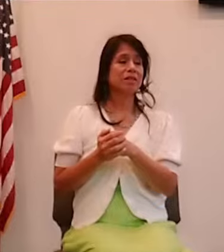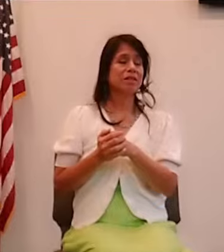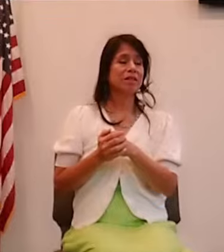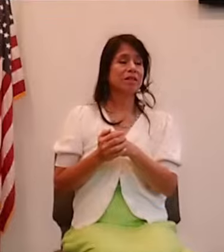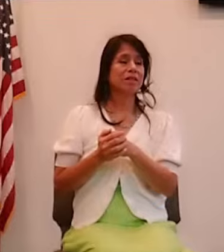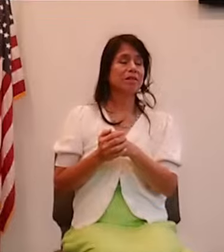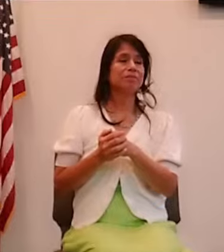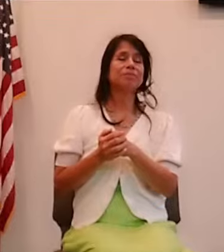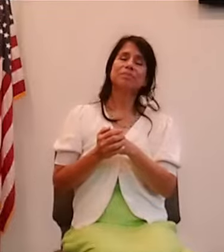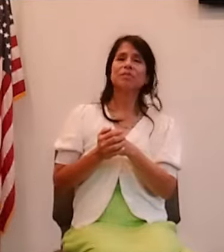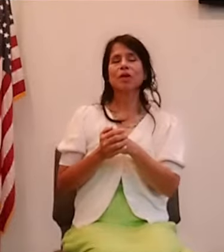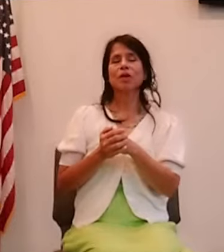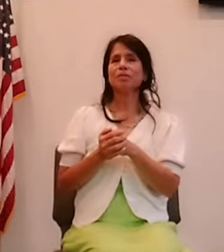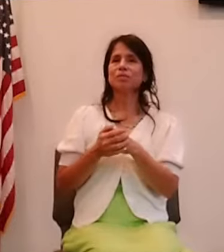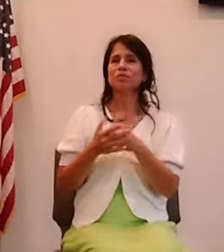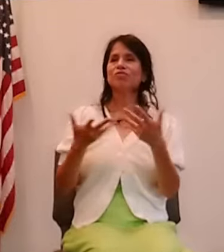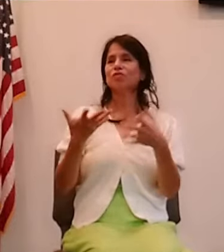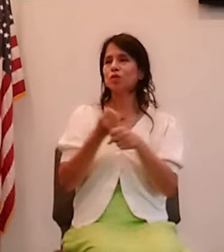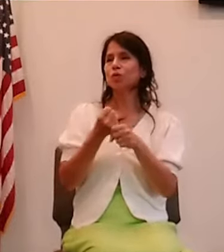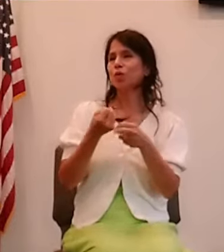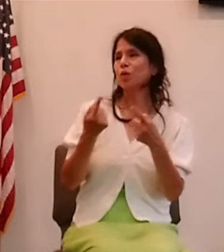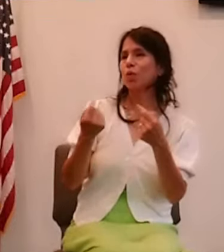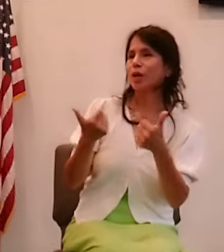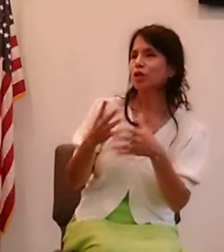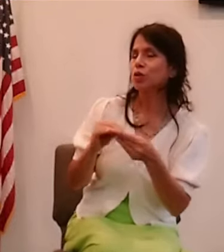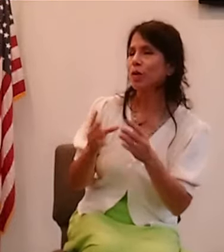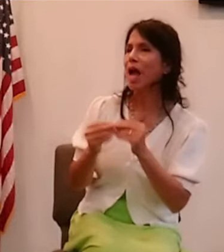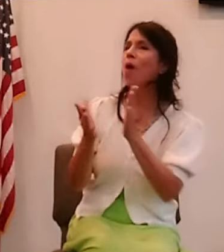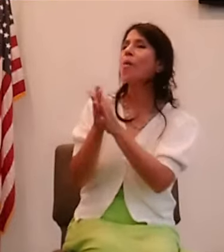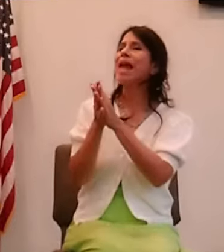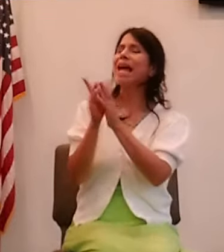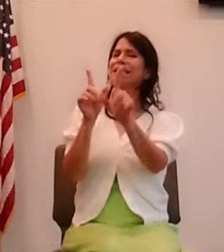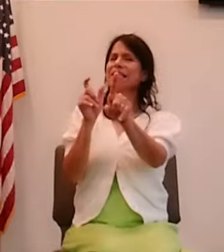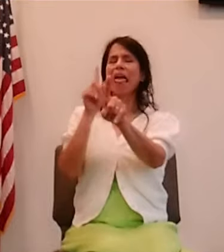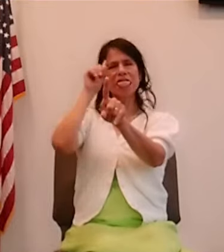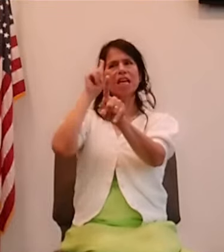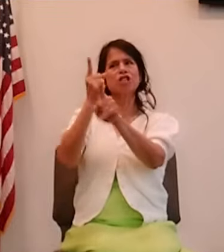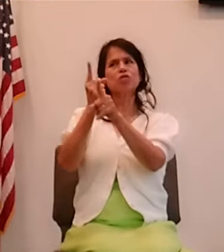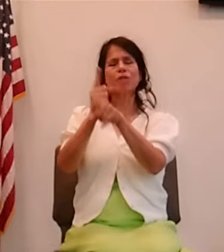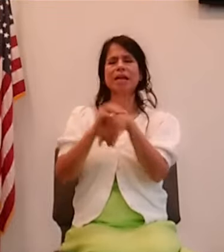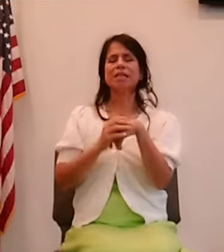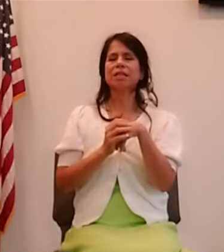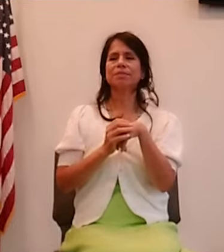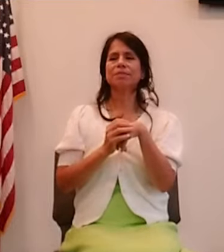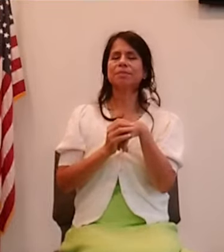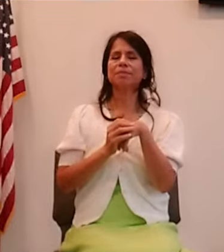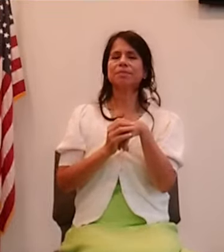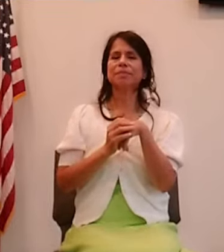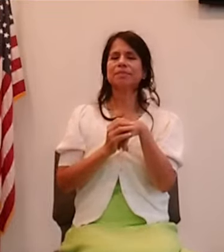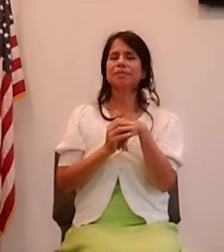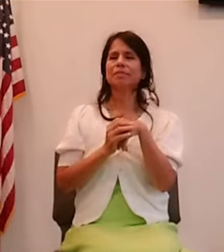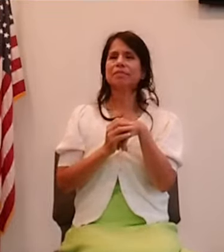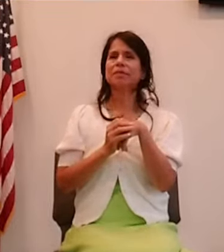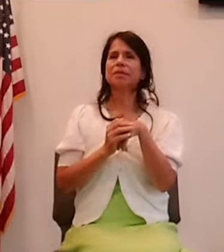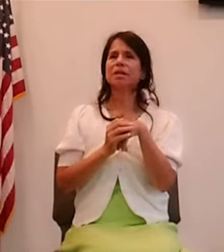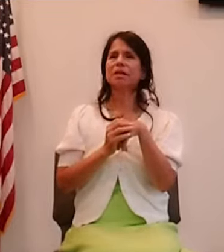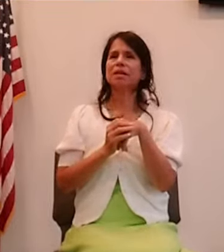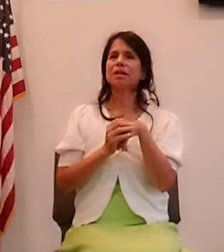So I want to ask, and I really believe this is appropriate in this context, I want to